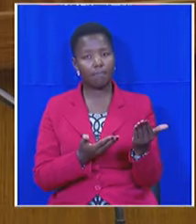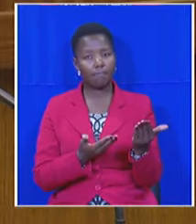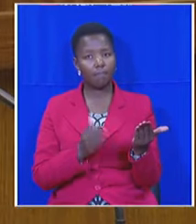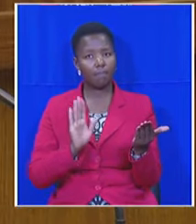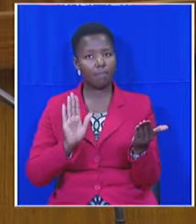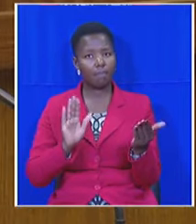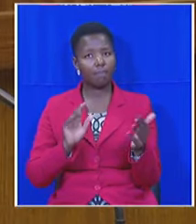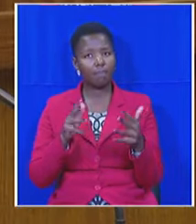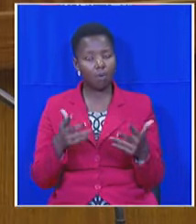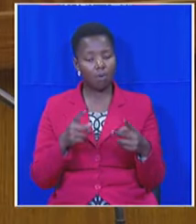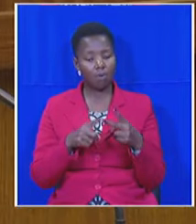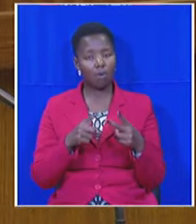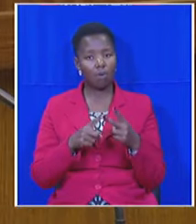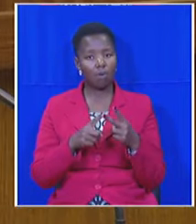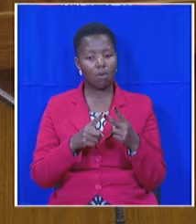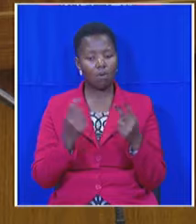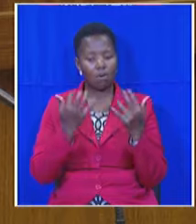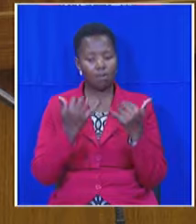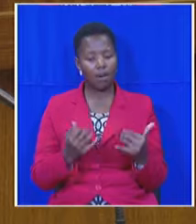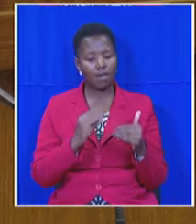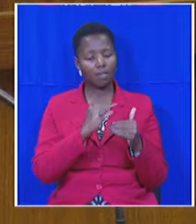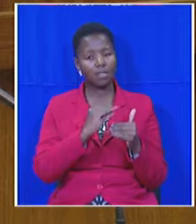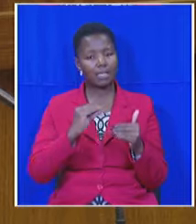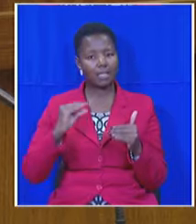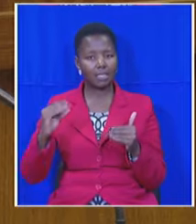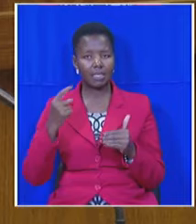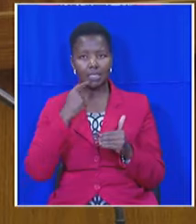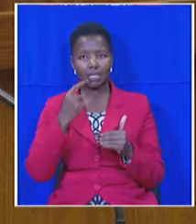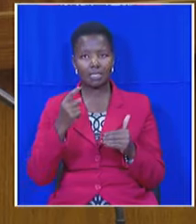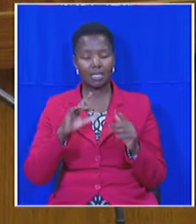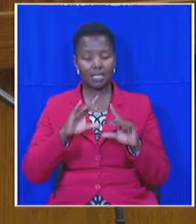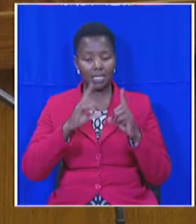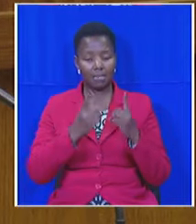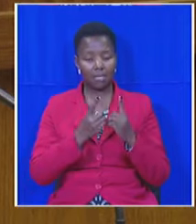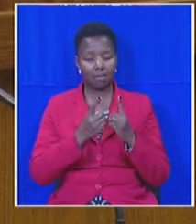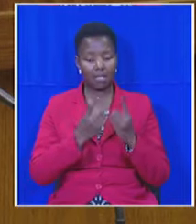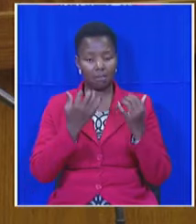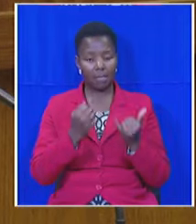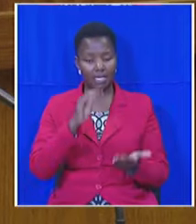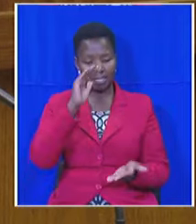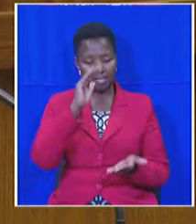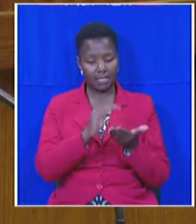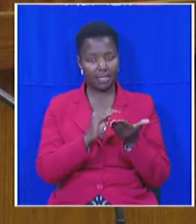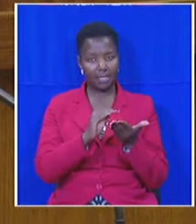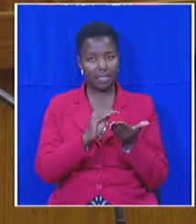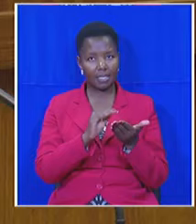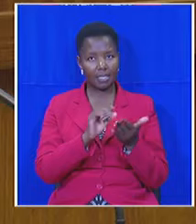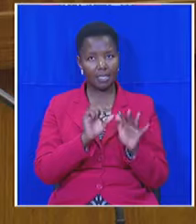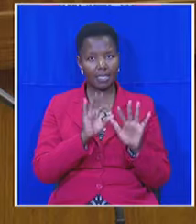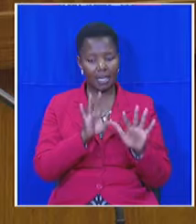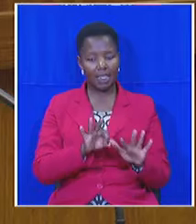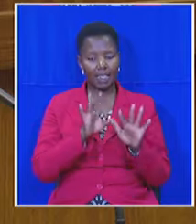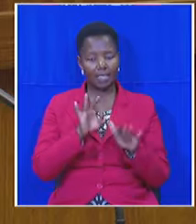or Appropriations Committee, you said they must cut the department's budget by 13